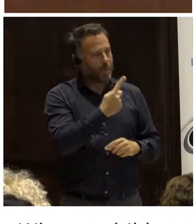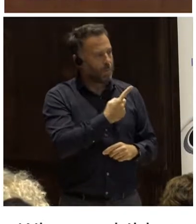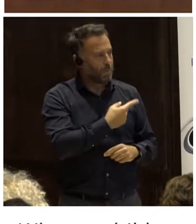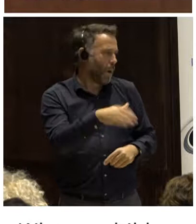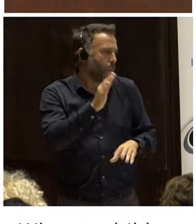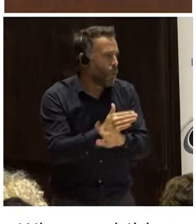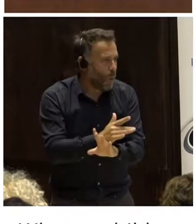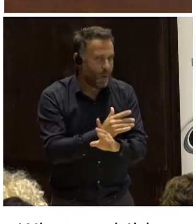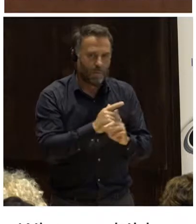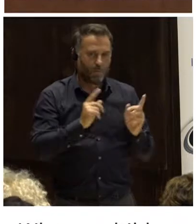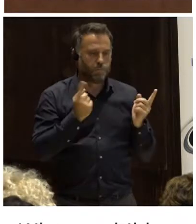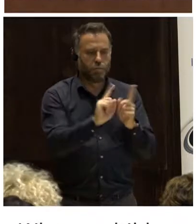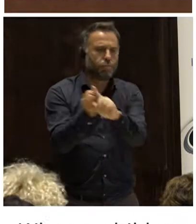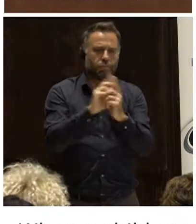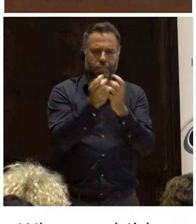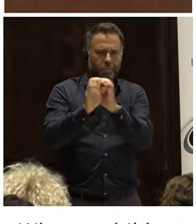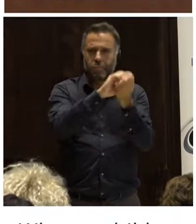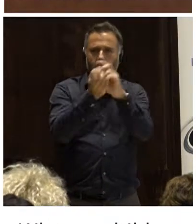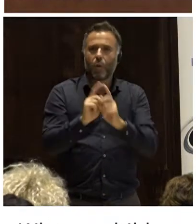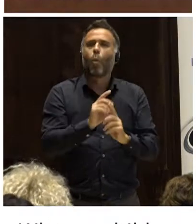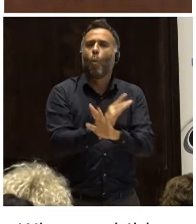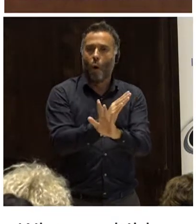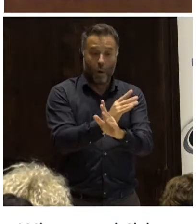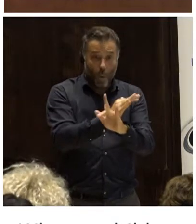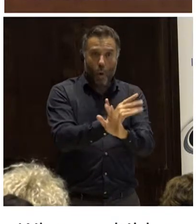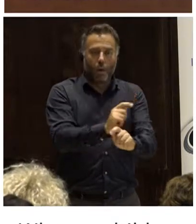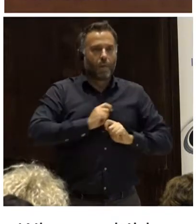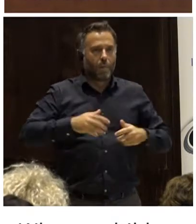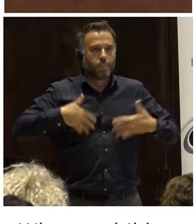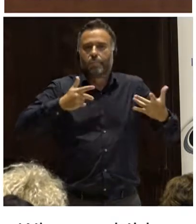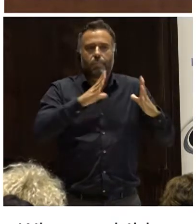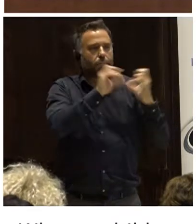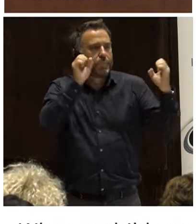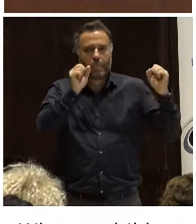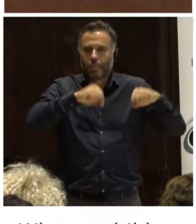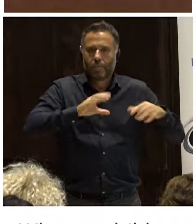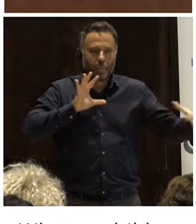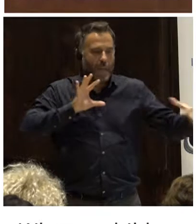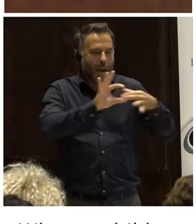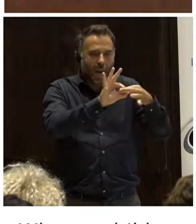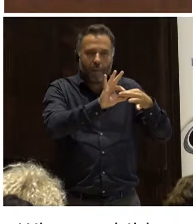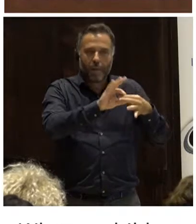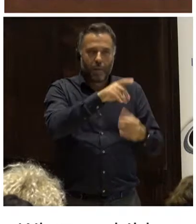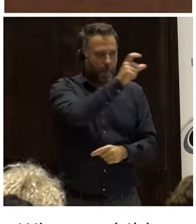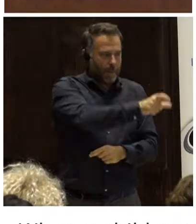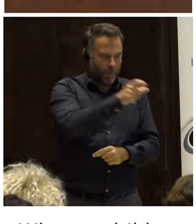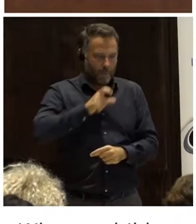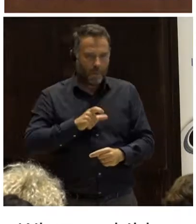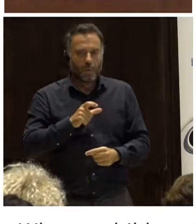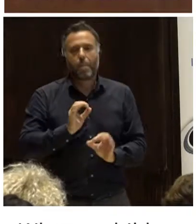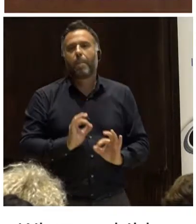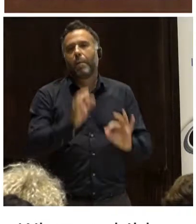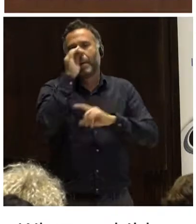too, because play is something that relates persons together, especially children. So this